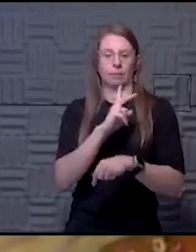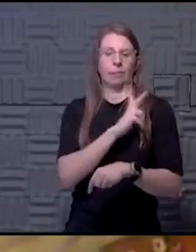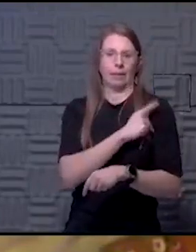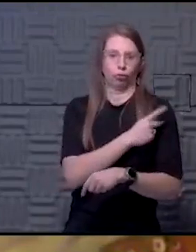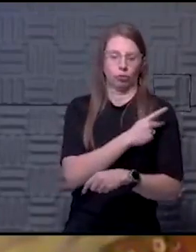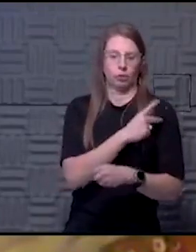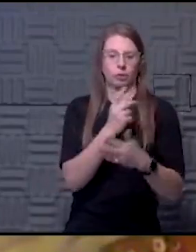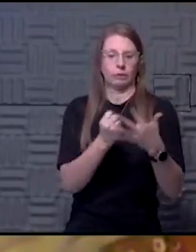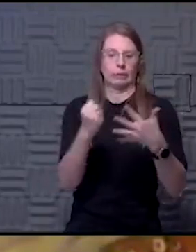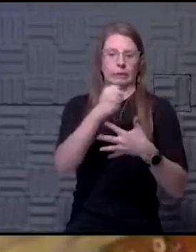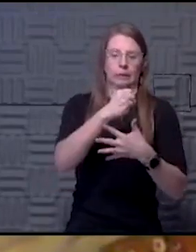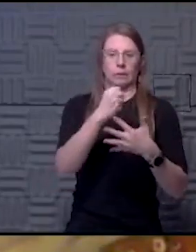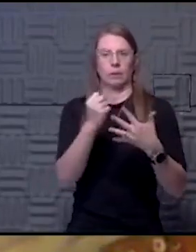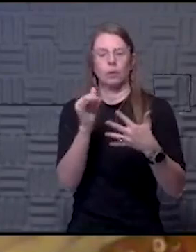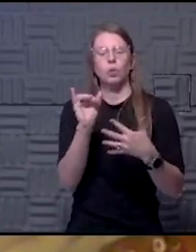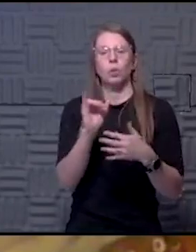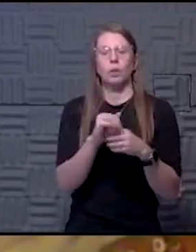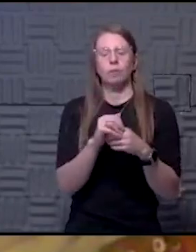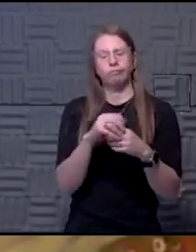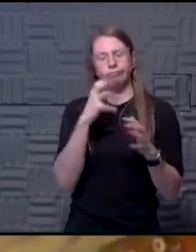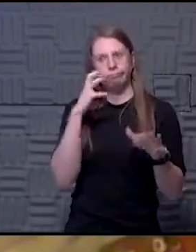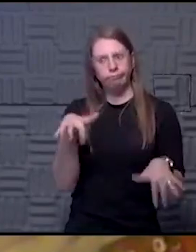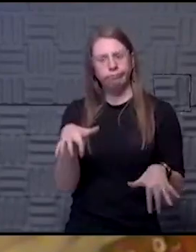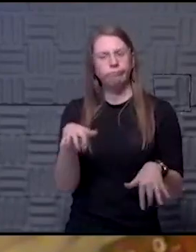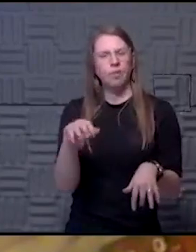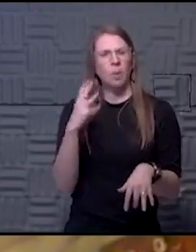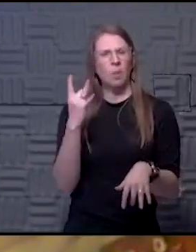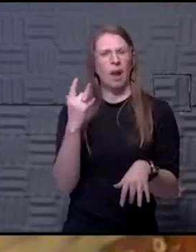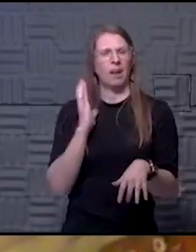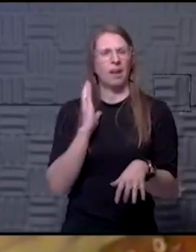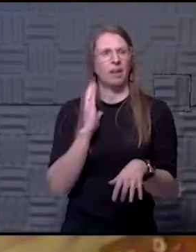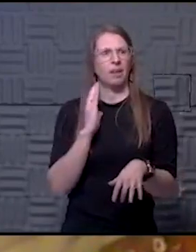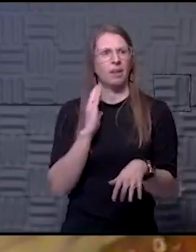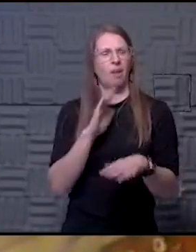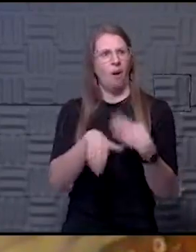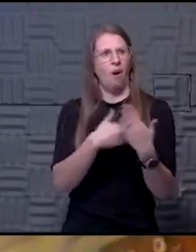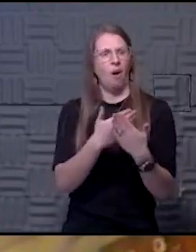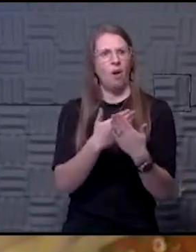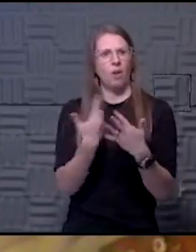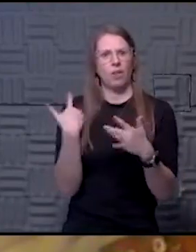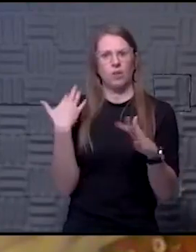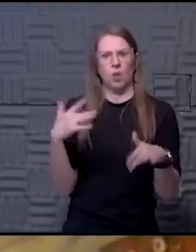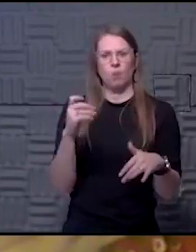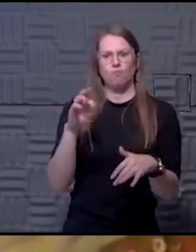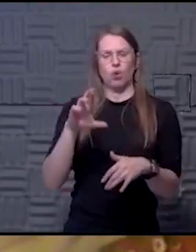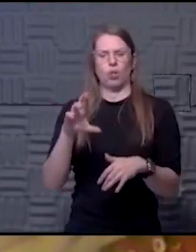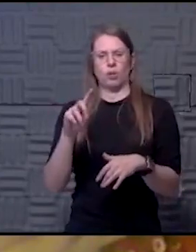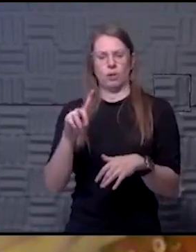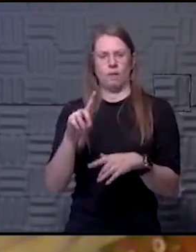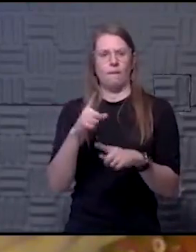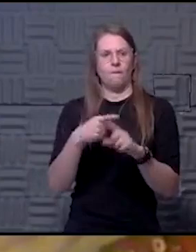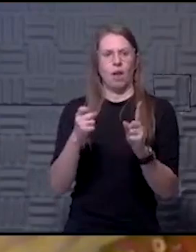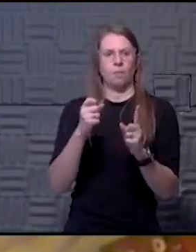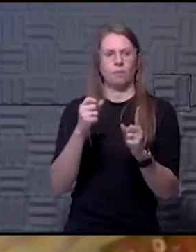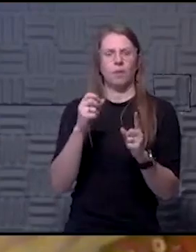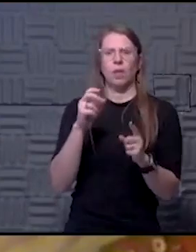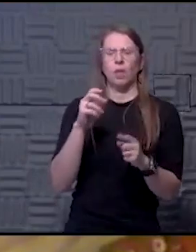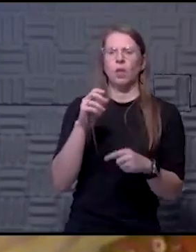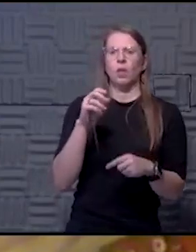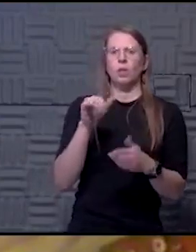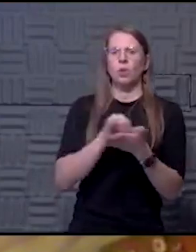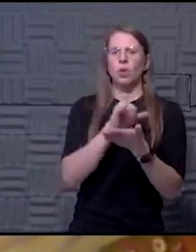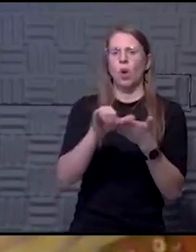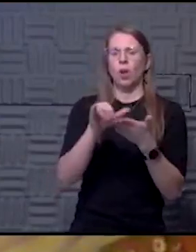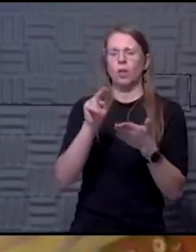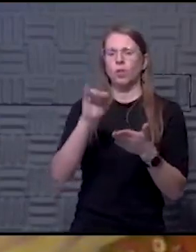But it does kind of baffle me a little bit. Why are all the snowbirds from New York and New Jersey, for example, down in Florida,